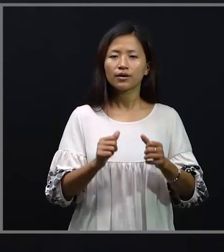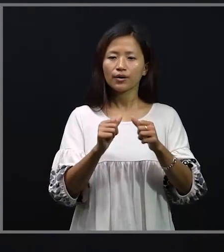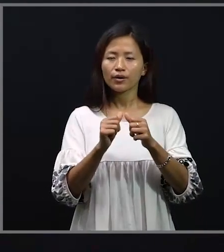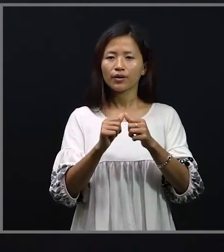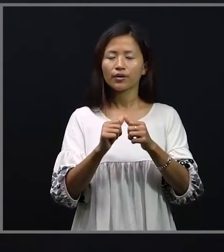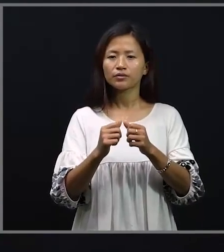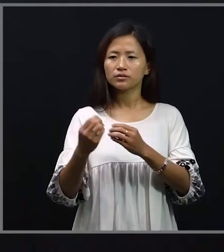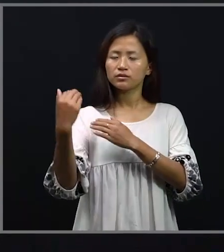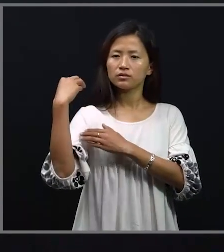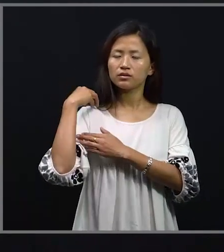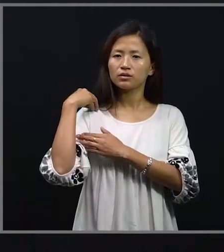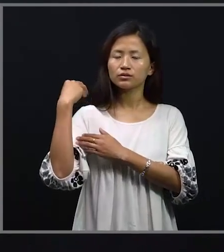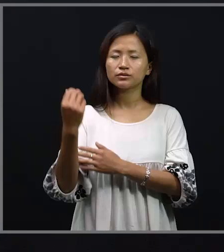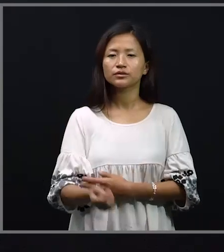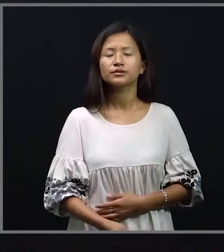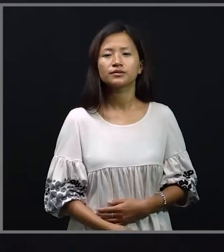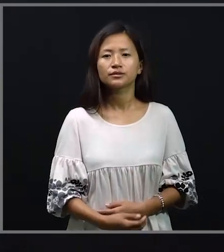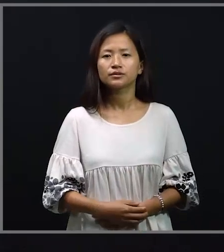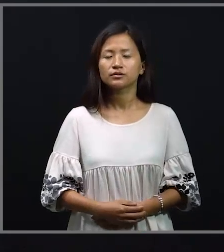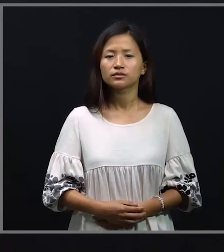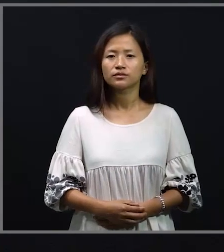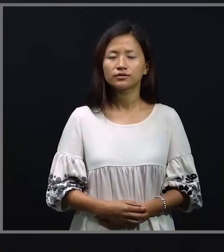authoritative allocations of value.